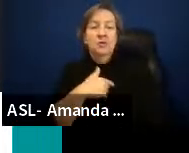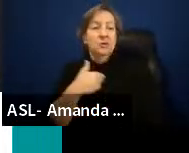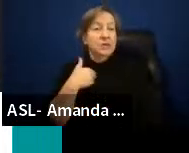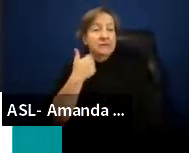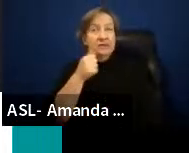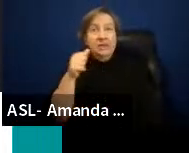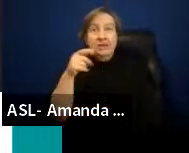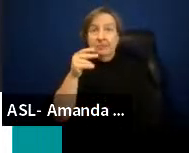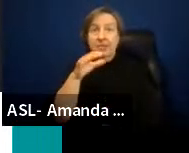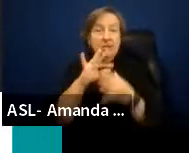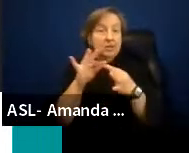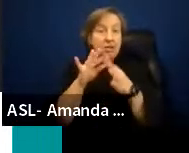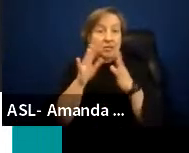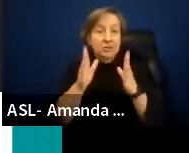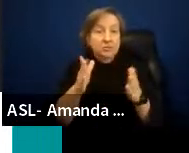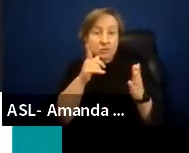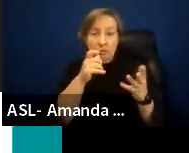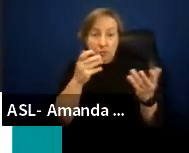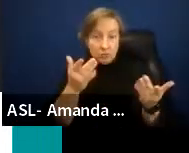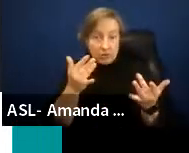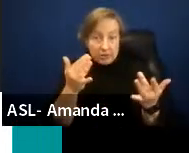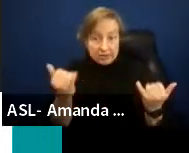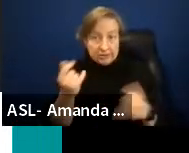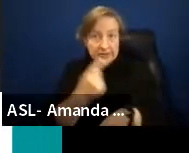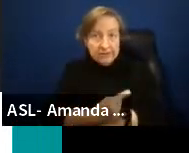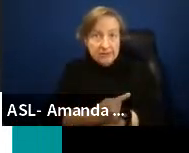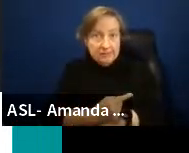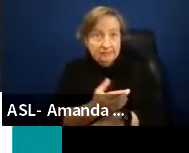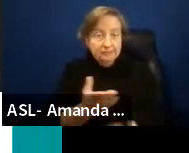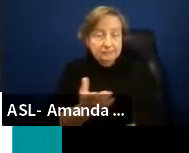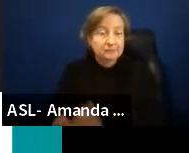public commenters that are waiting?